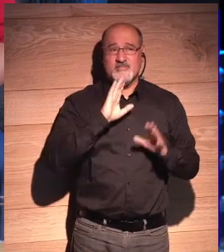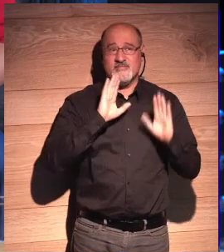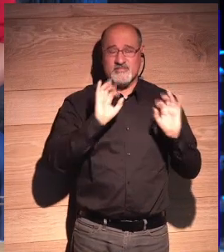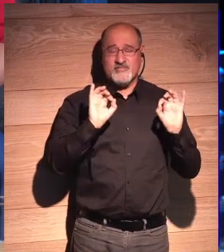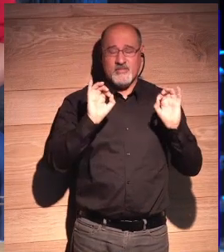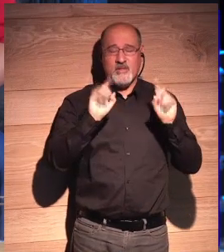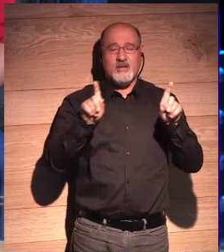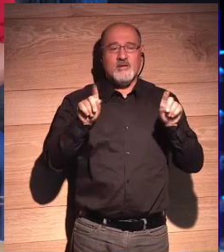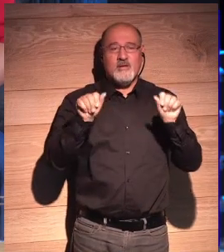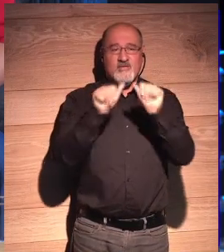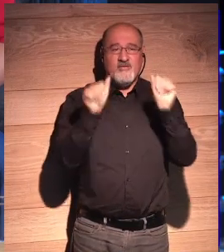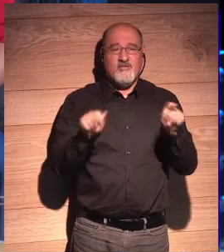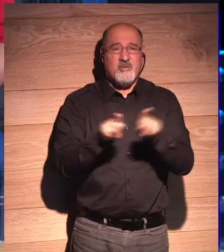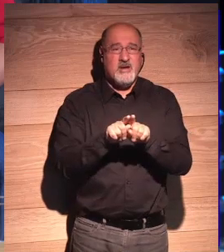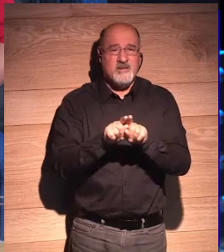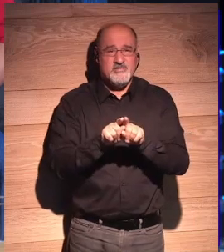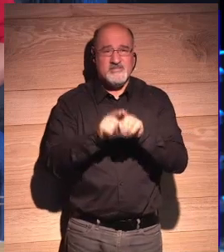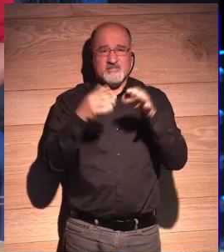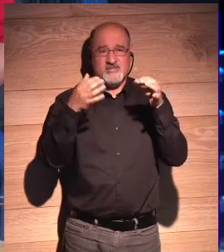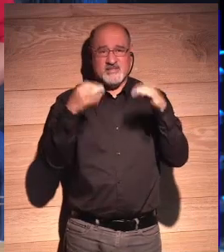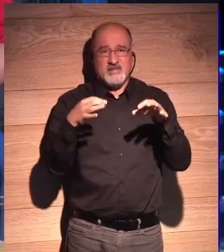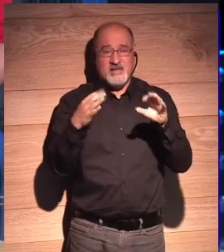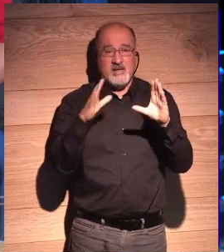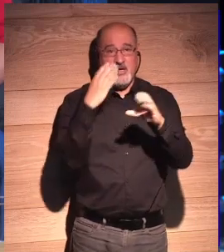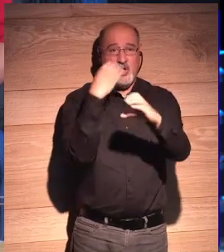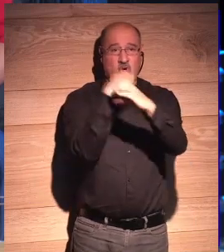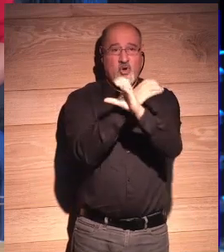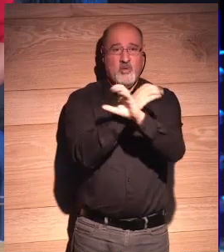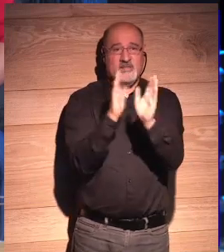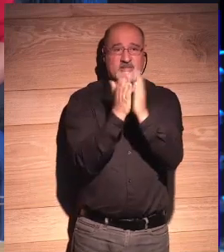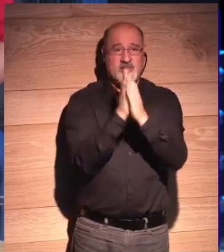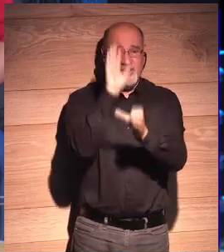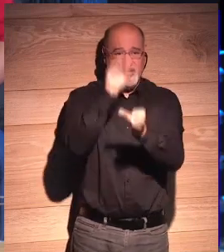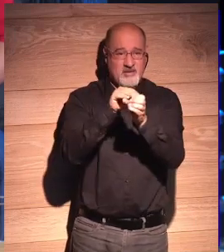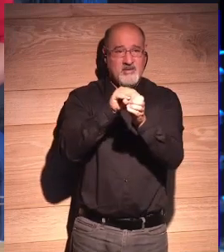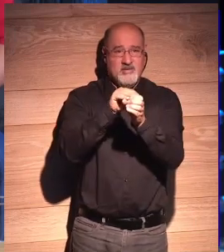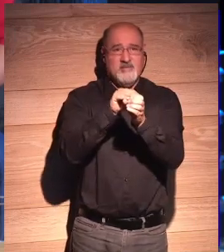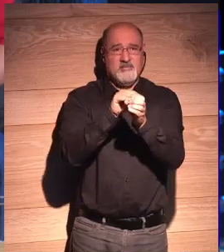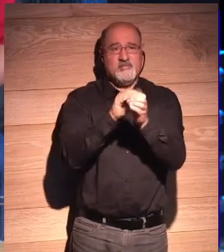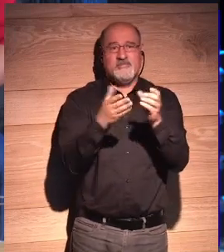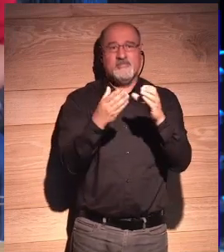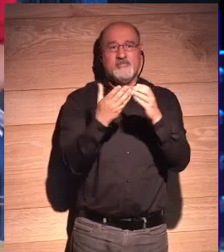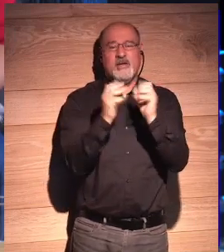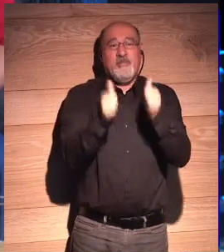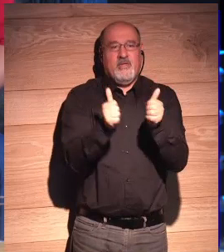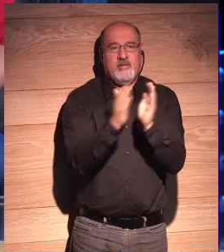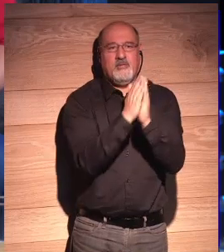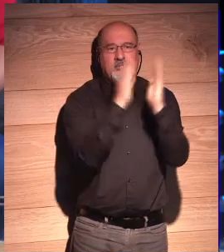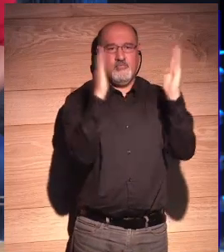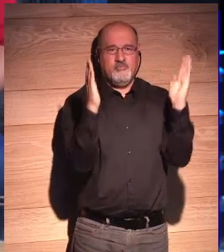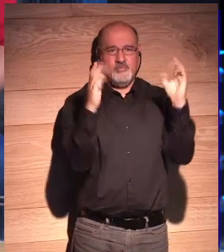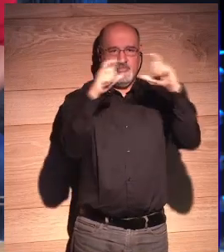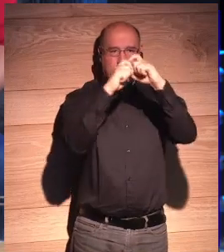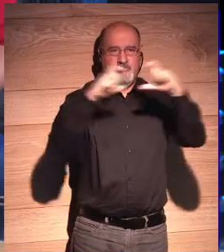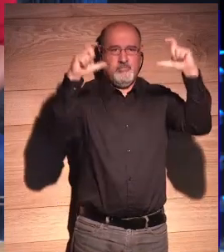he's basically like, in comics you have the thought bubble. He's me if those thought